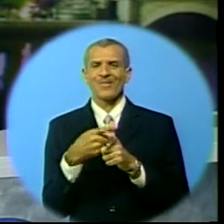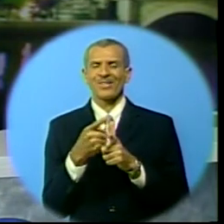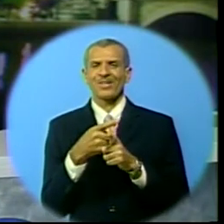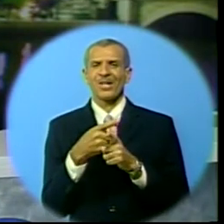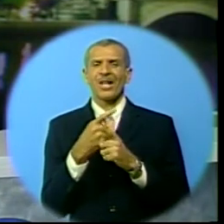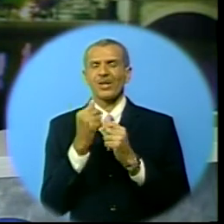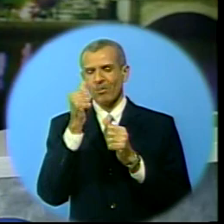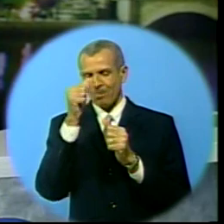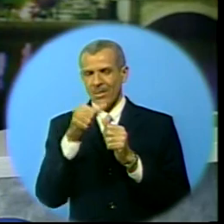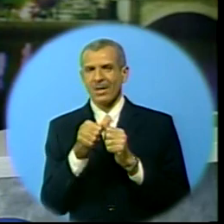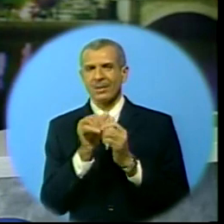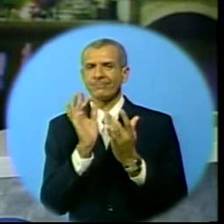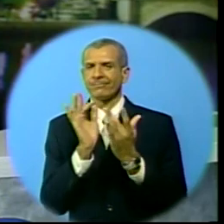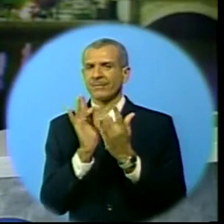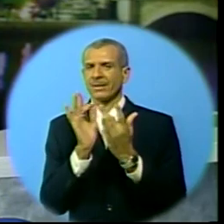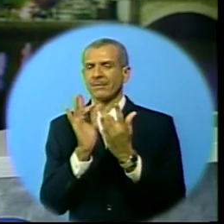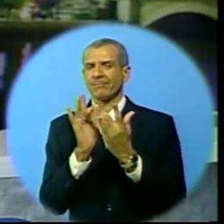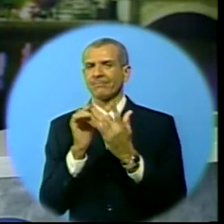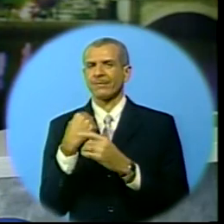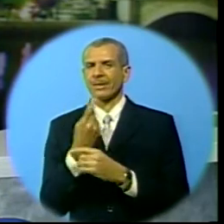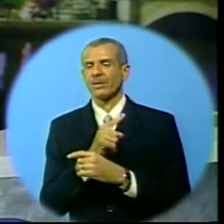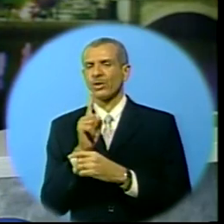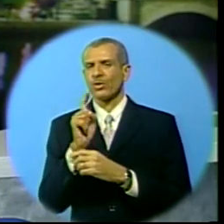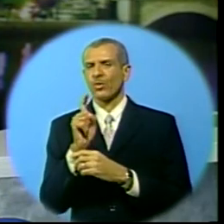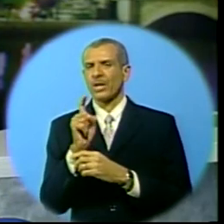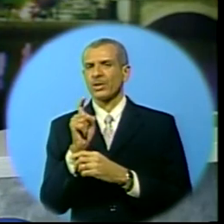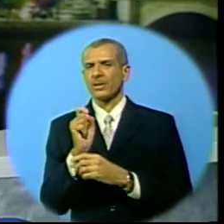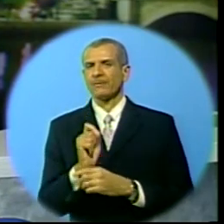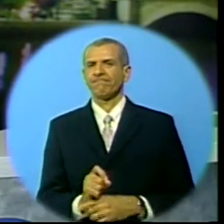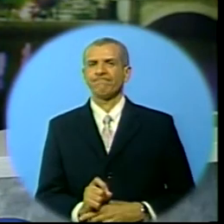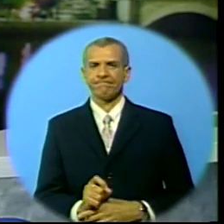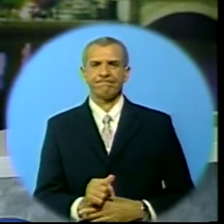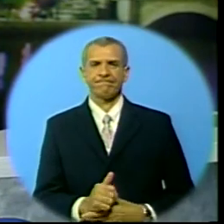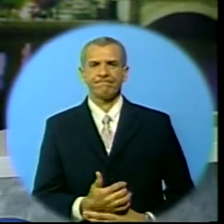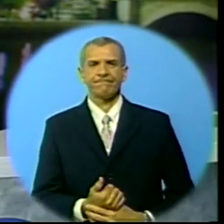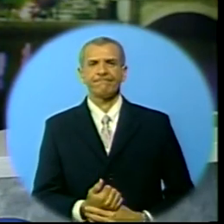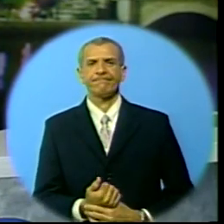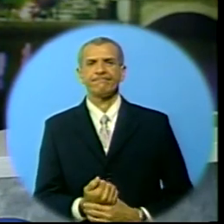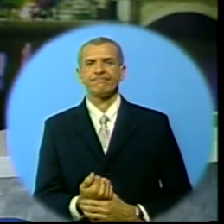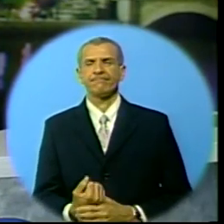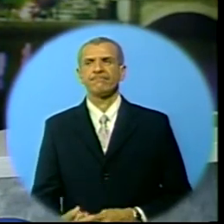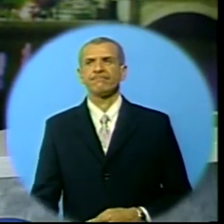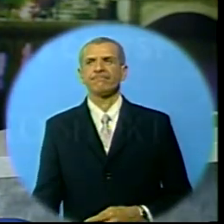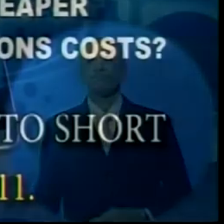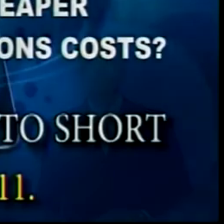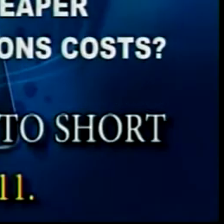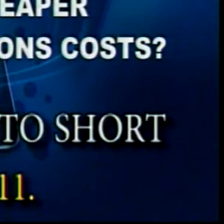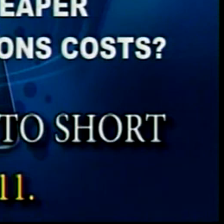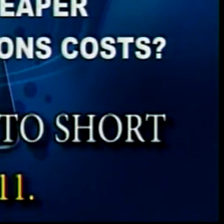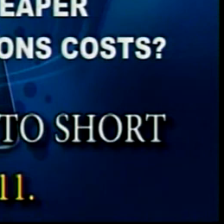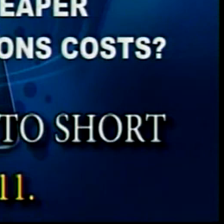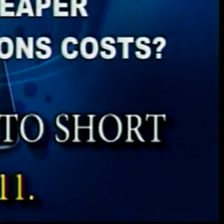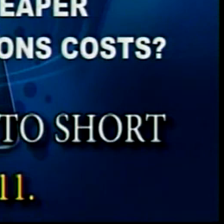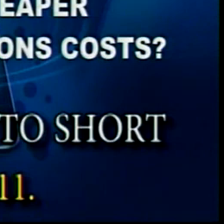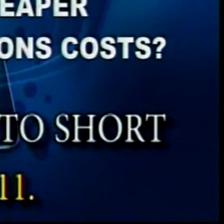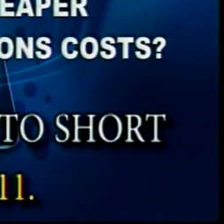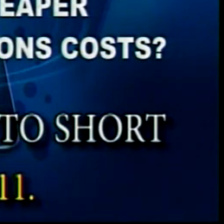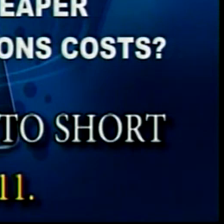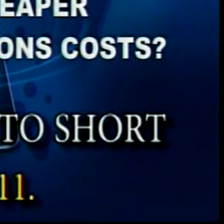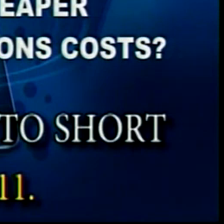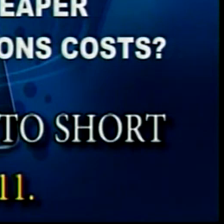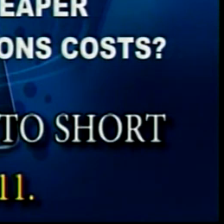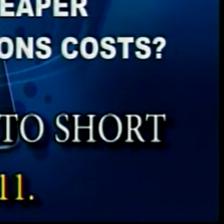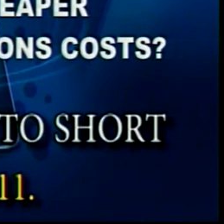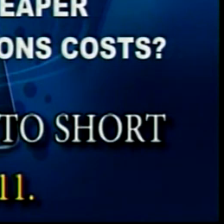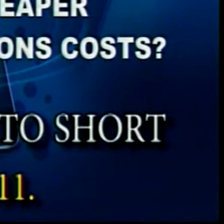is a reminder that we want to hear from you on this question. Do you believe the Flow-Lime merger will result in cheaper